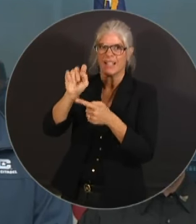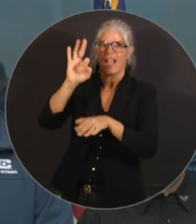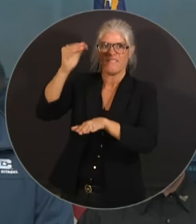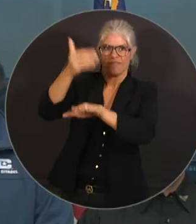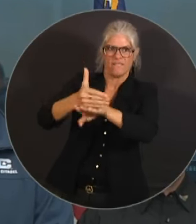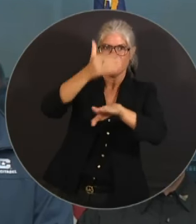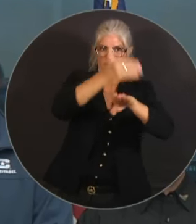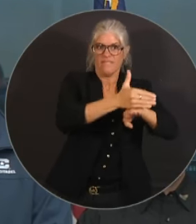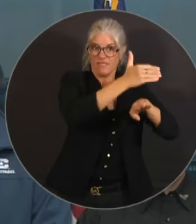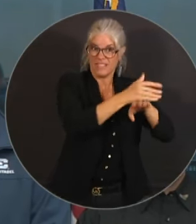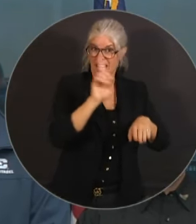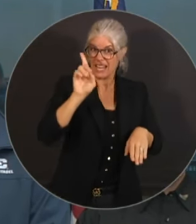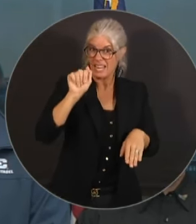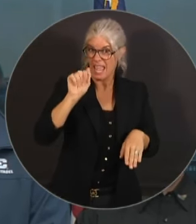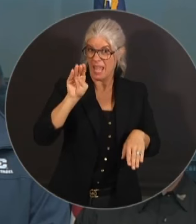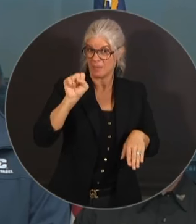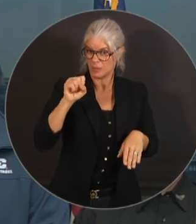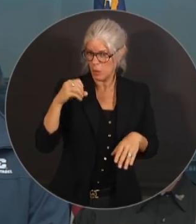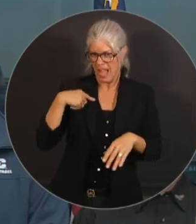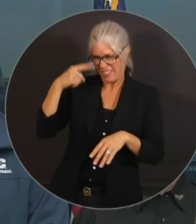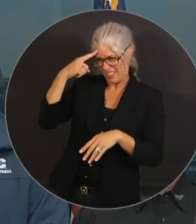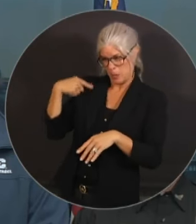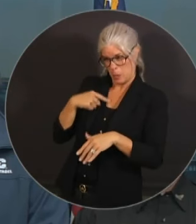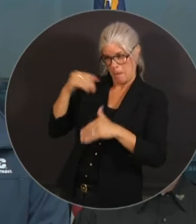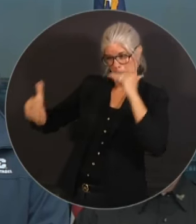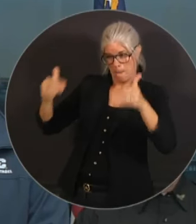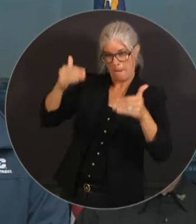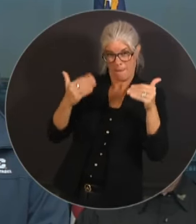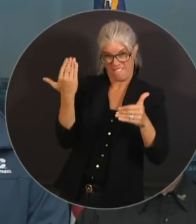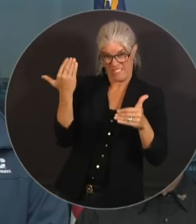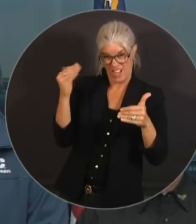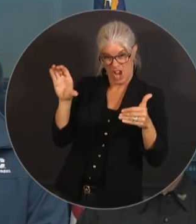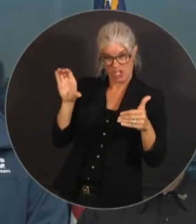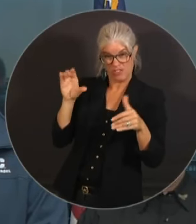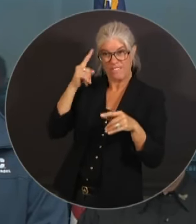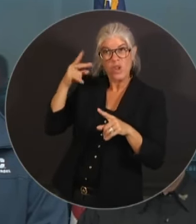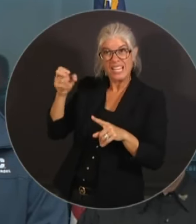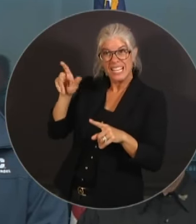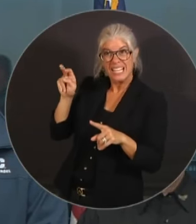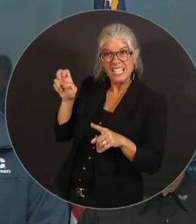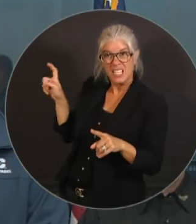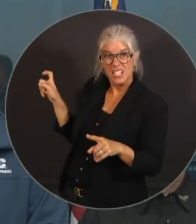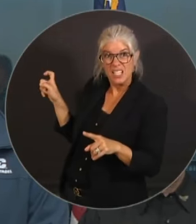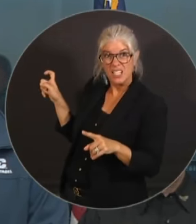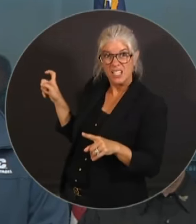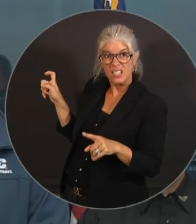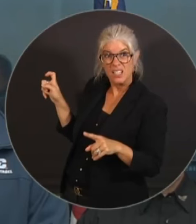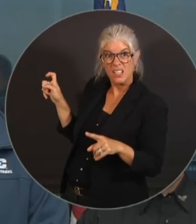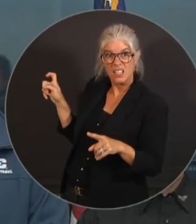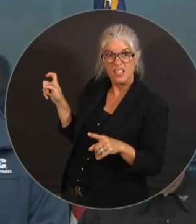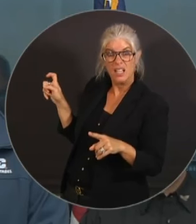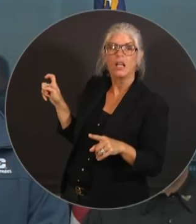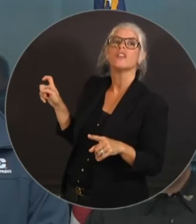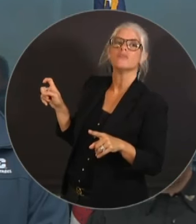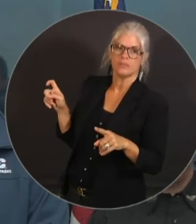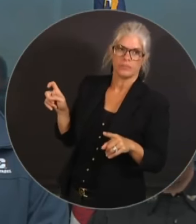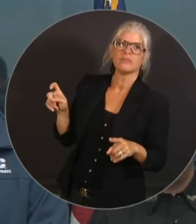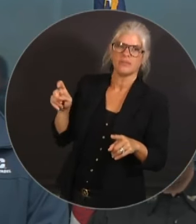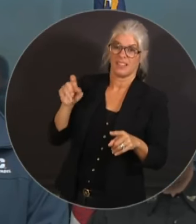for Helene, 2,000 maybe? I think it was a little bit more than that, probably just shy of 5,000. Okay, so we've doubled that